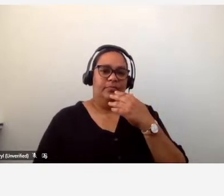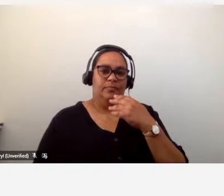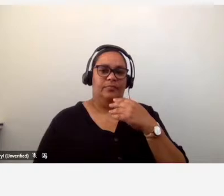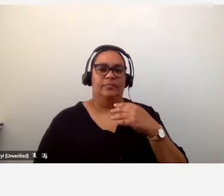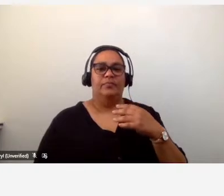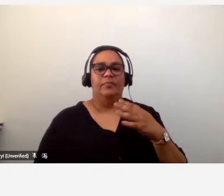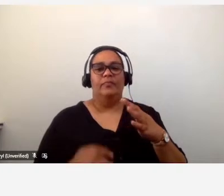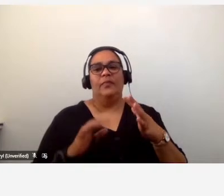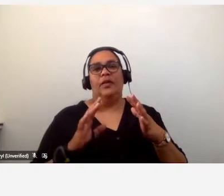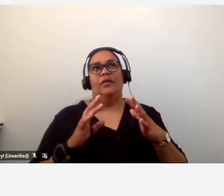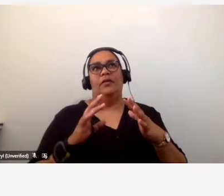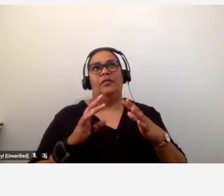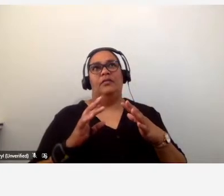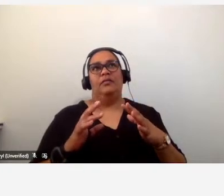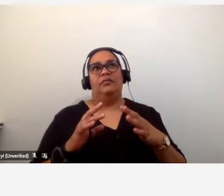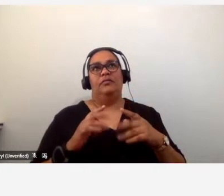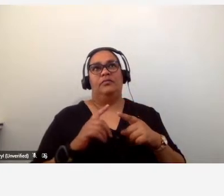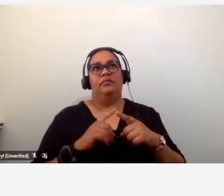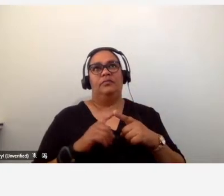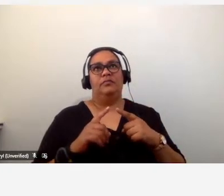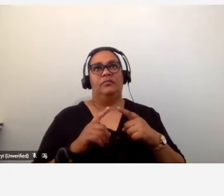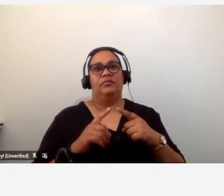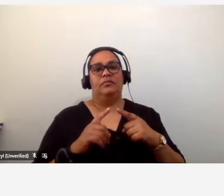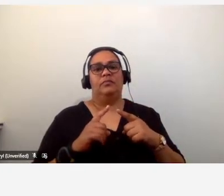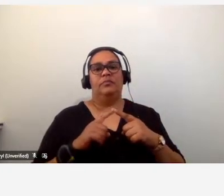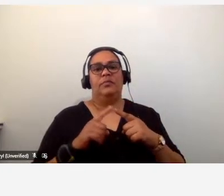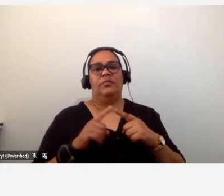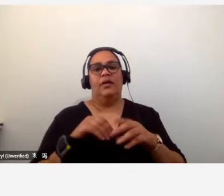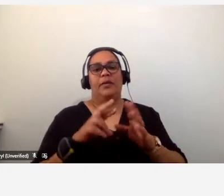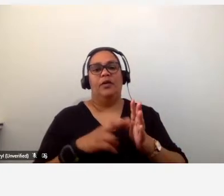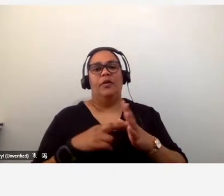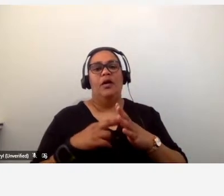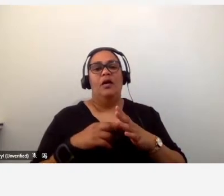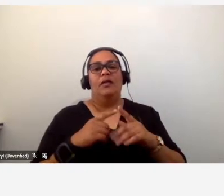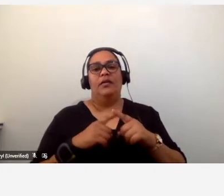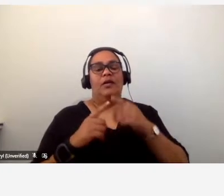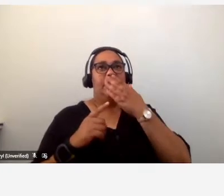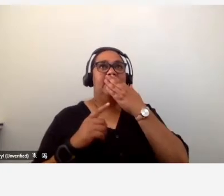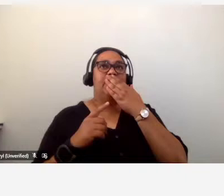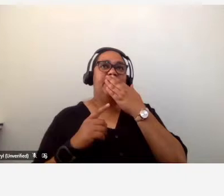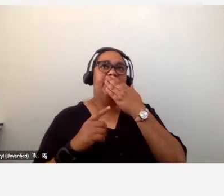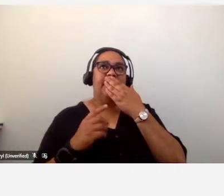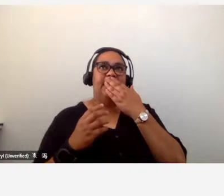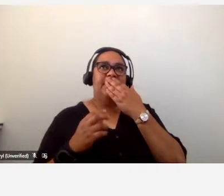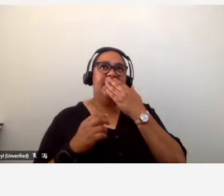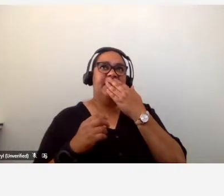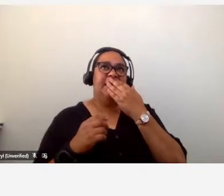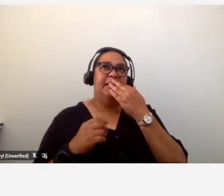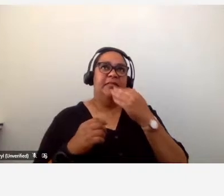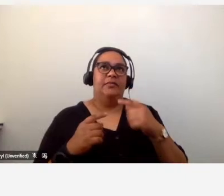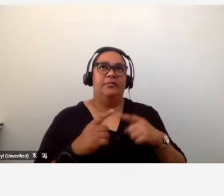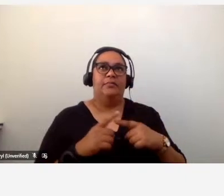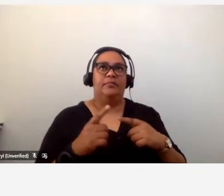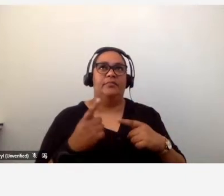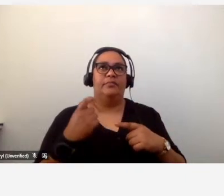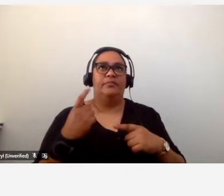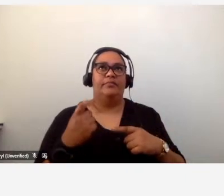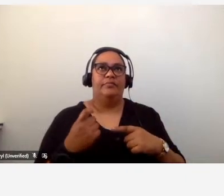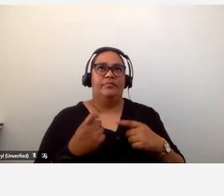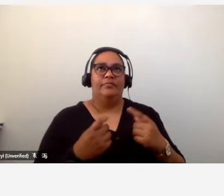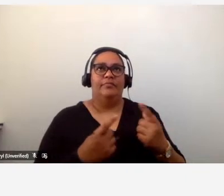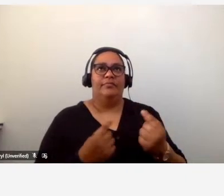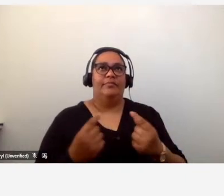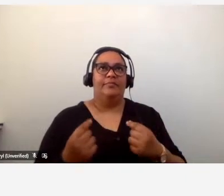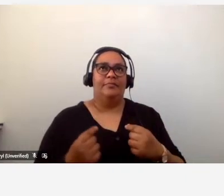Just maybe, Chair, if I can check in terms of the recommendations. So one of the recommendations that